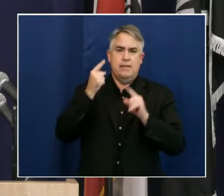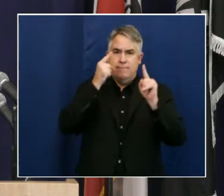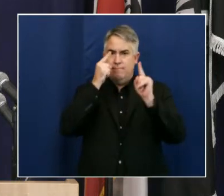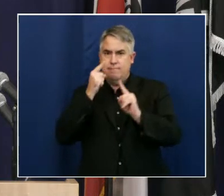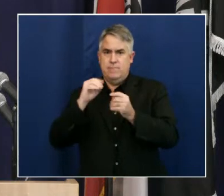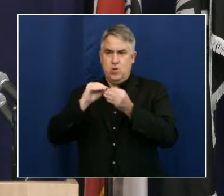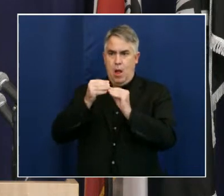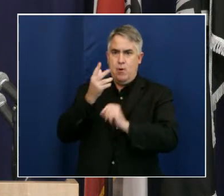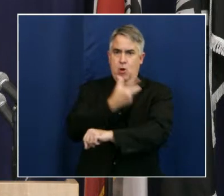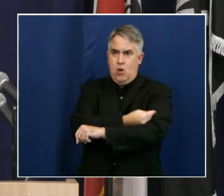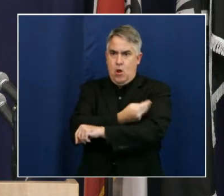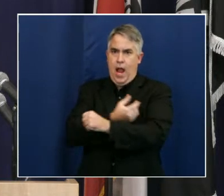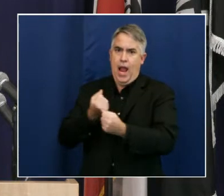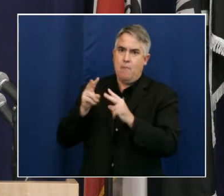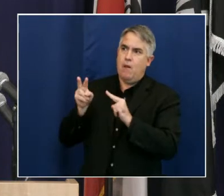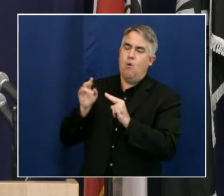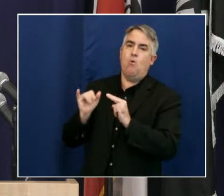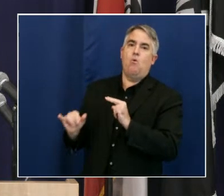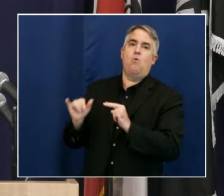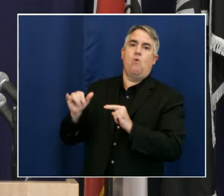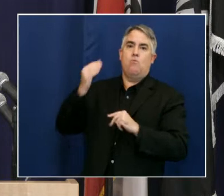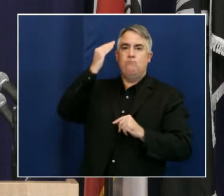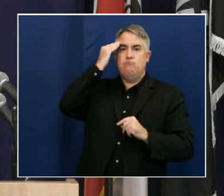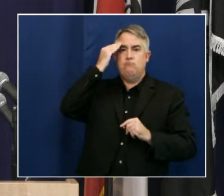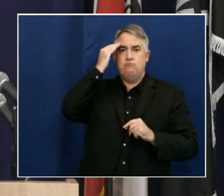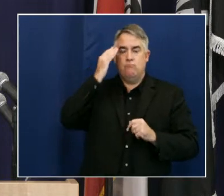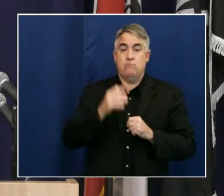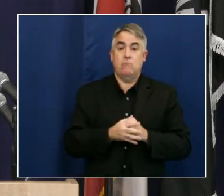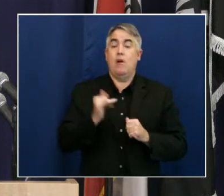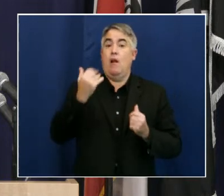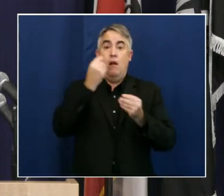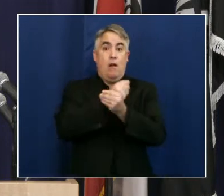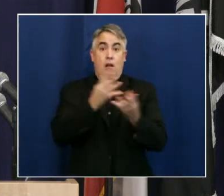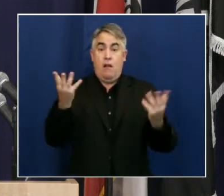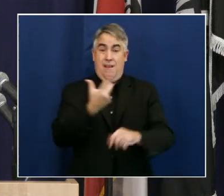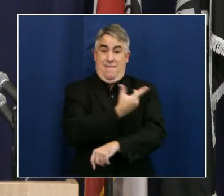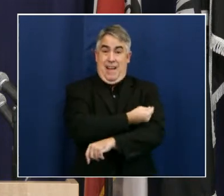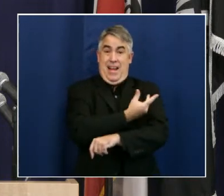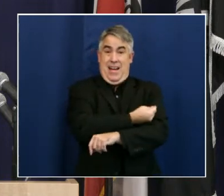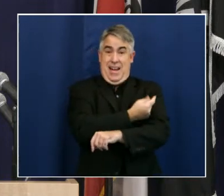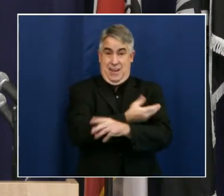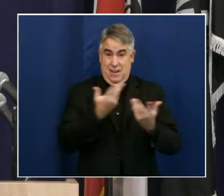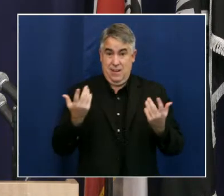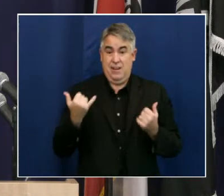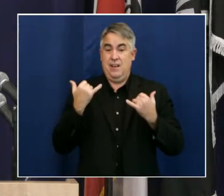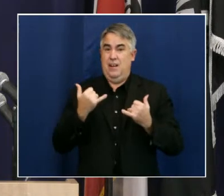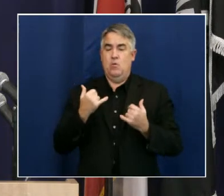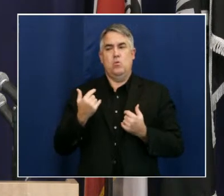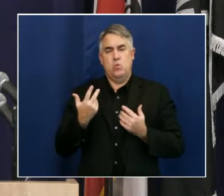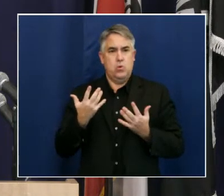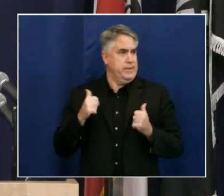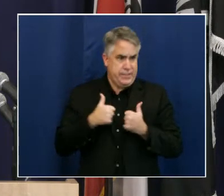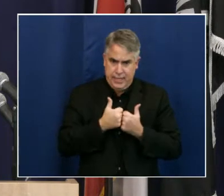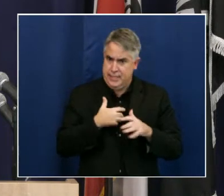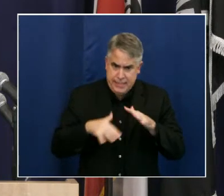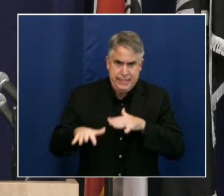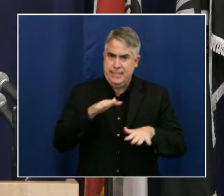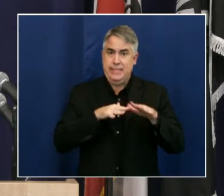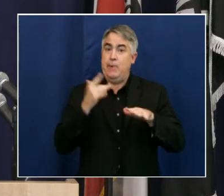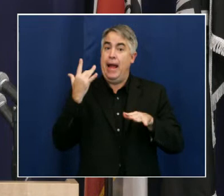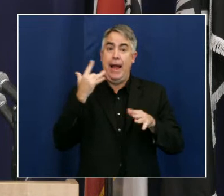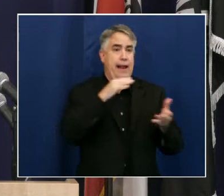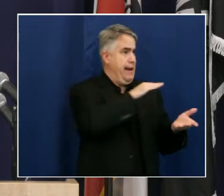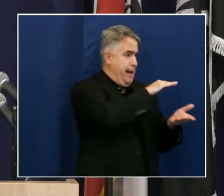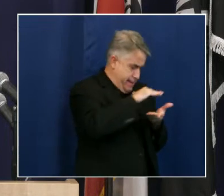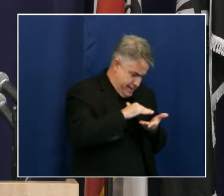means. But throughout this, there are tremendous challenges with vaccine distribution. We are going to fight and overpower and overcome and